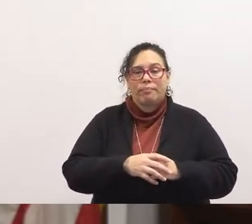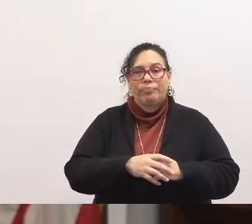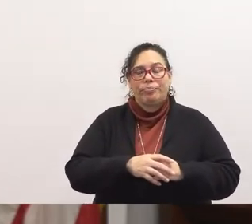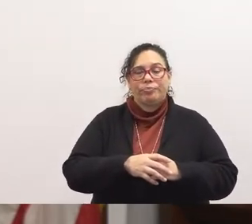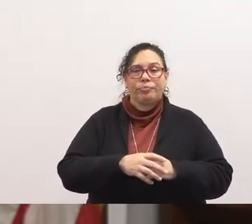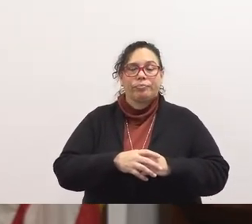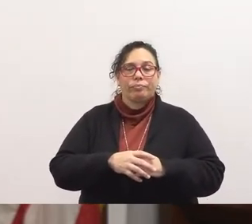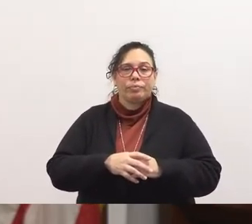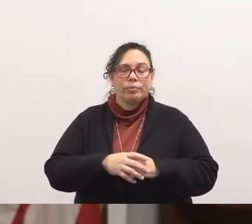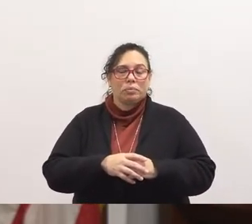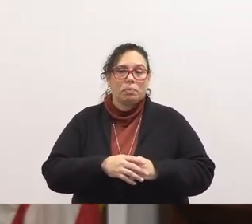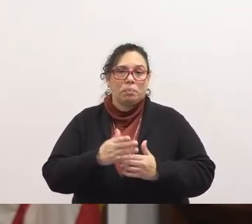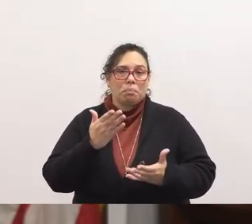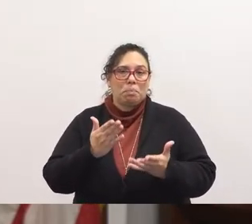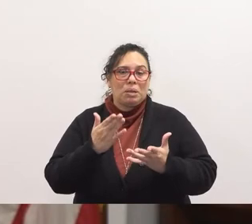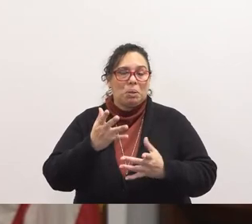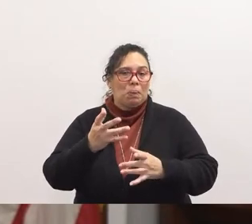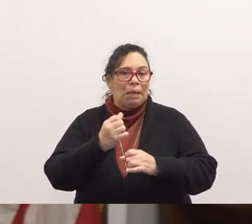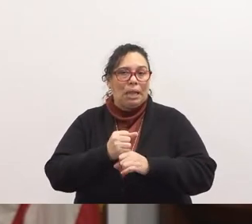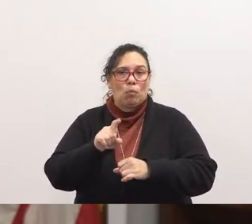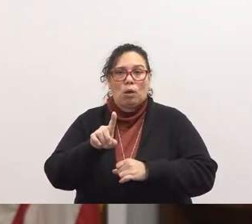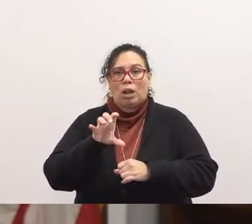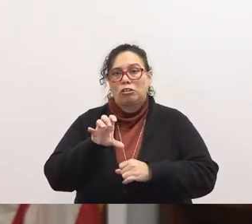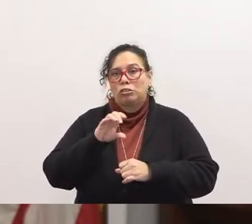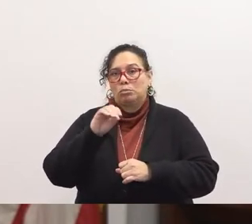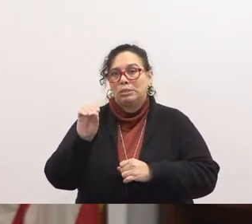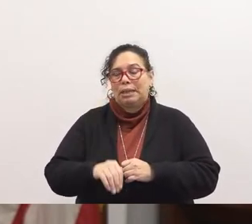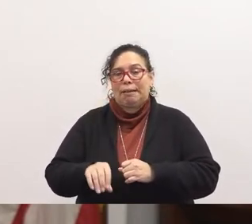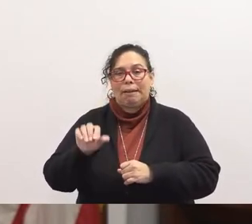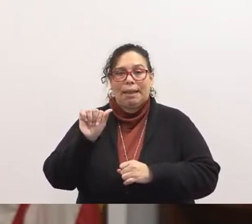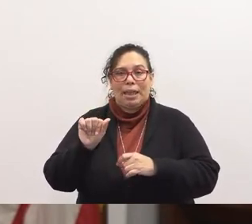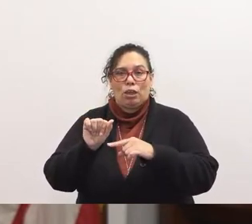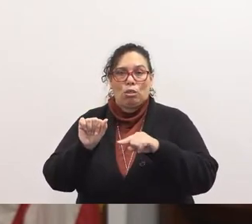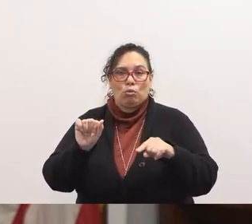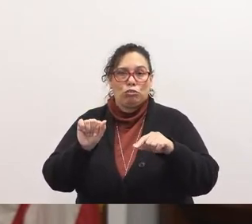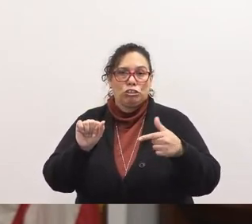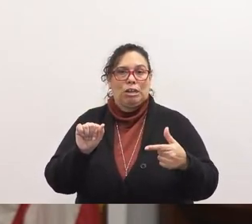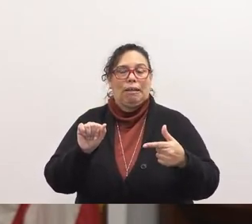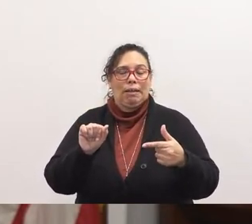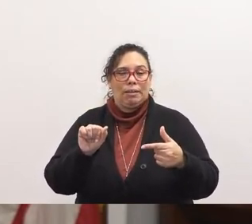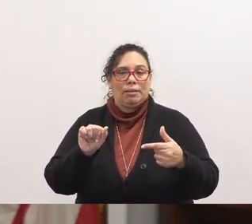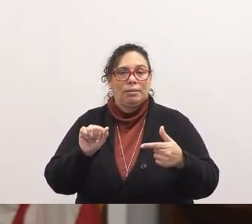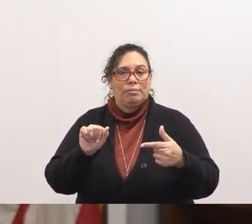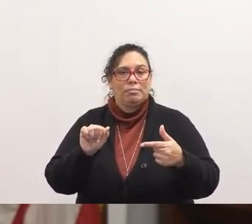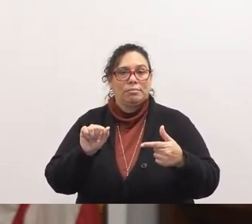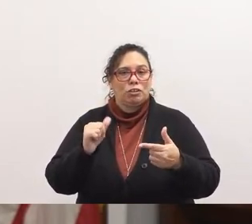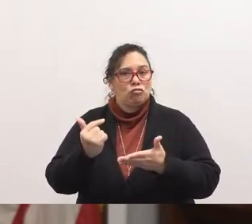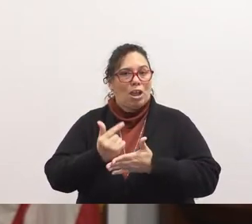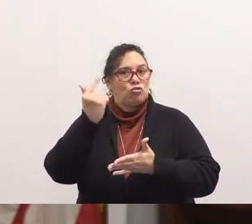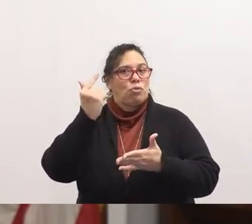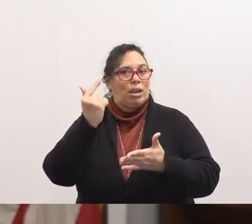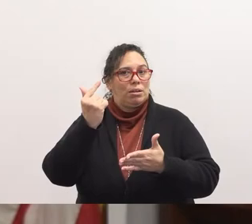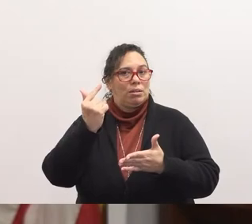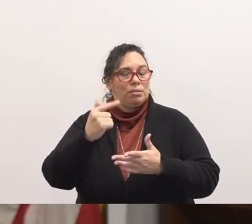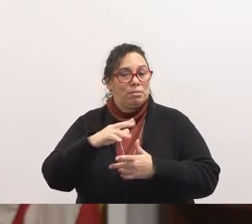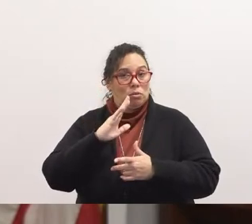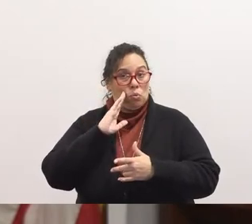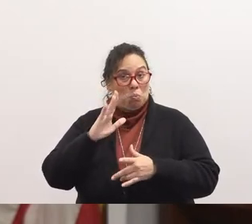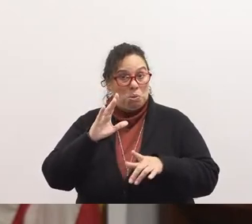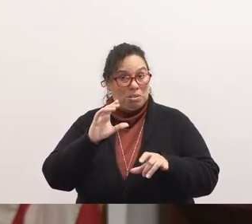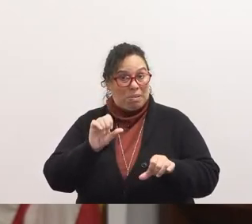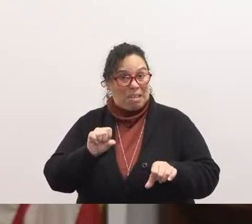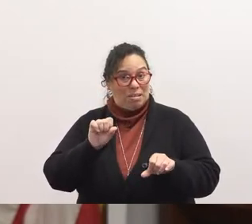that we get 100% A through G completion rate of our graduates. Will they be able